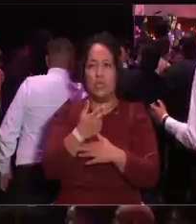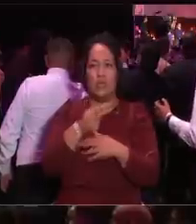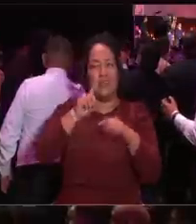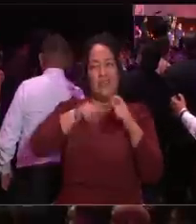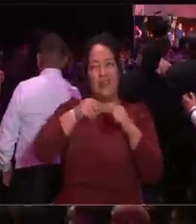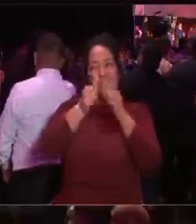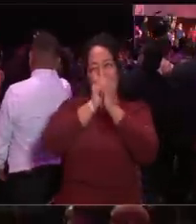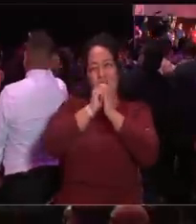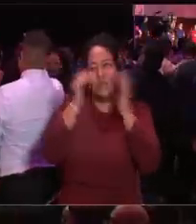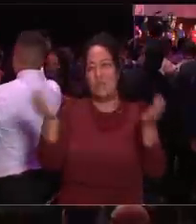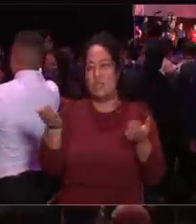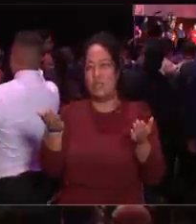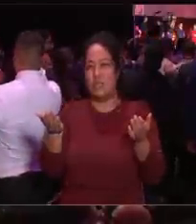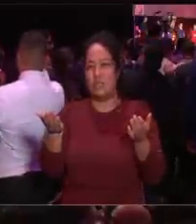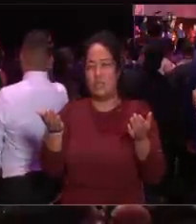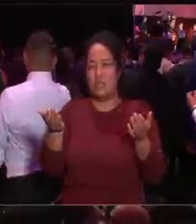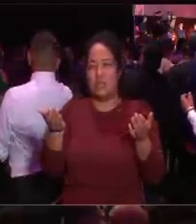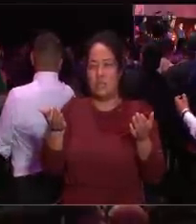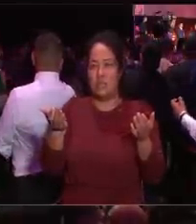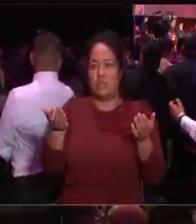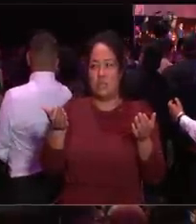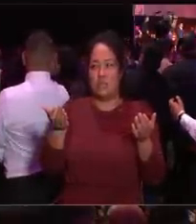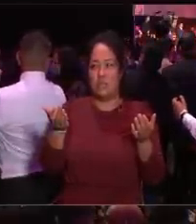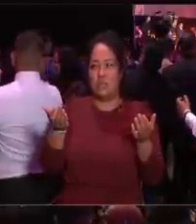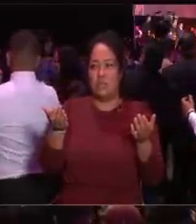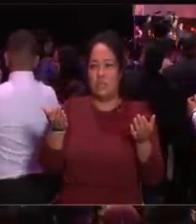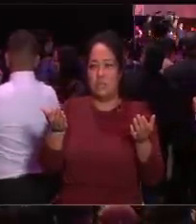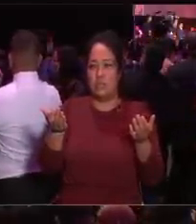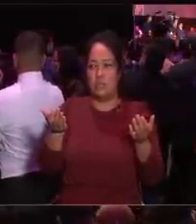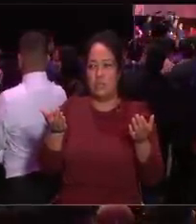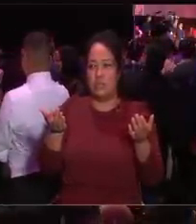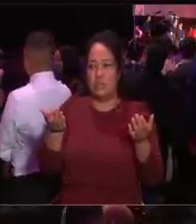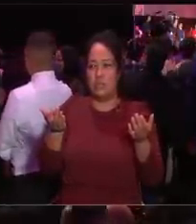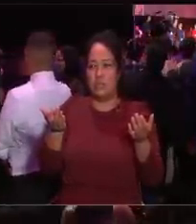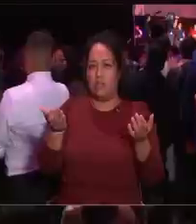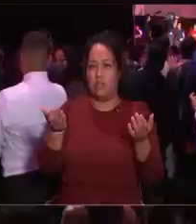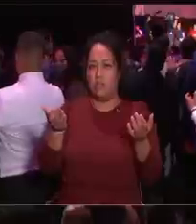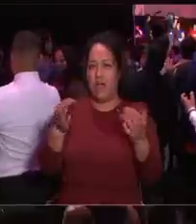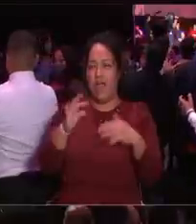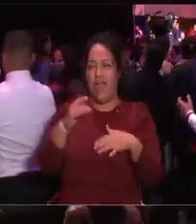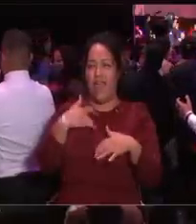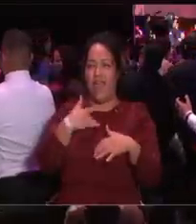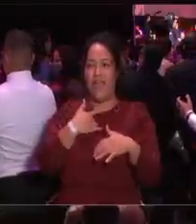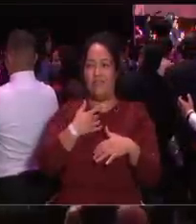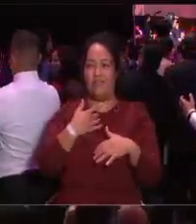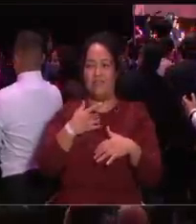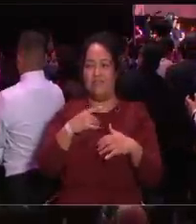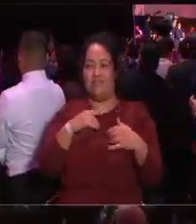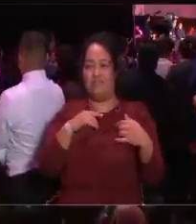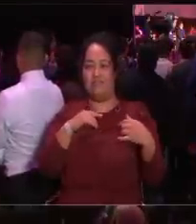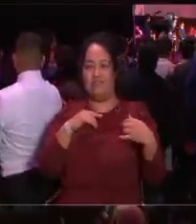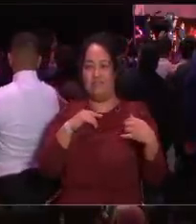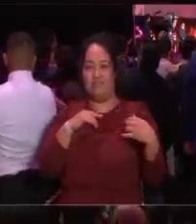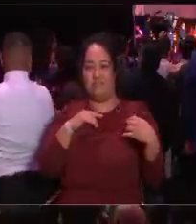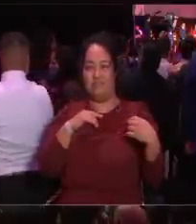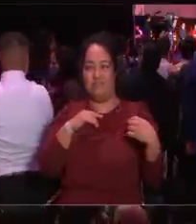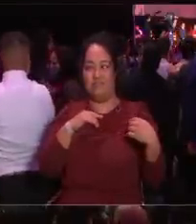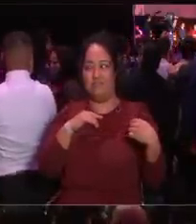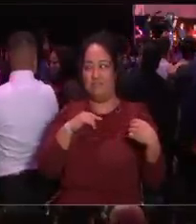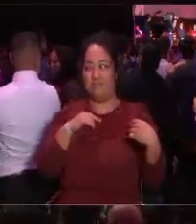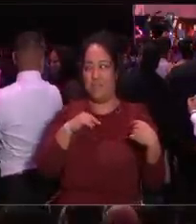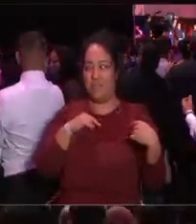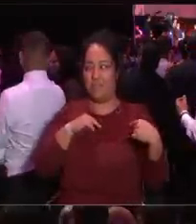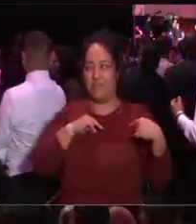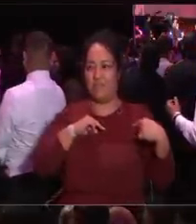worship here. Escucha lo que le estoy diciendo. No, no puede tener esto aquí. And have bitterness in your heart. Si tienes amargura